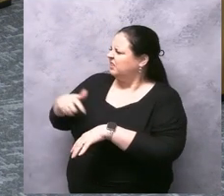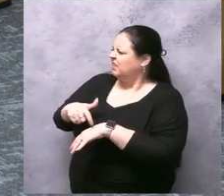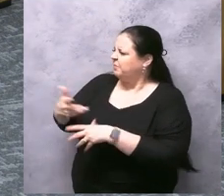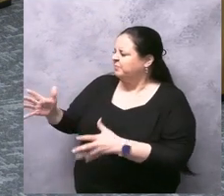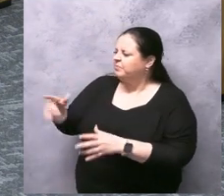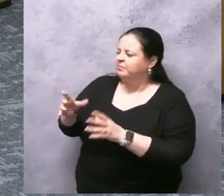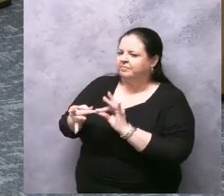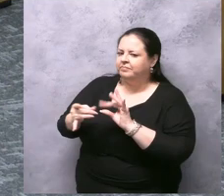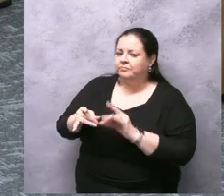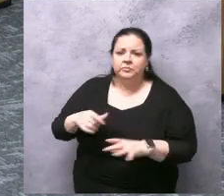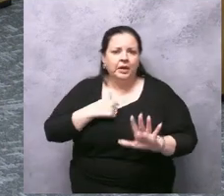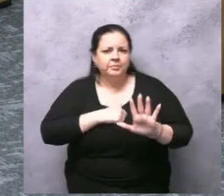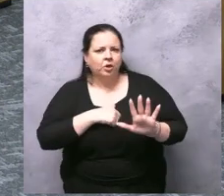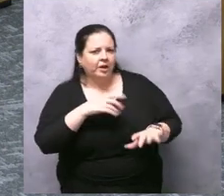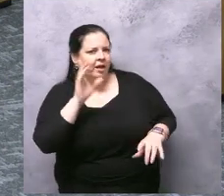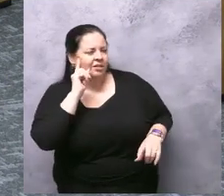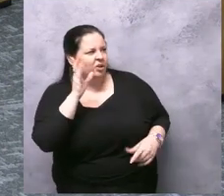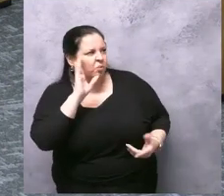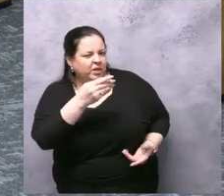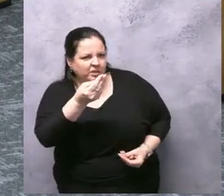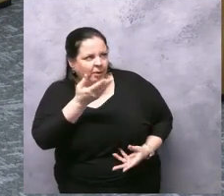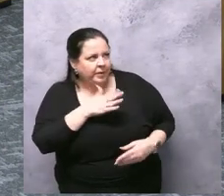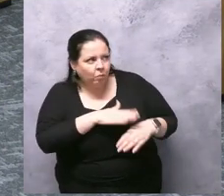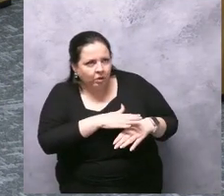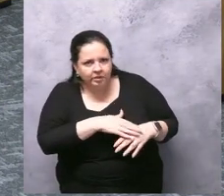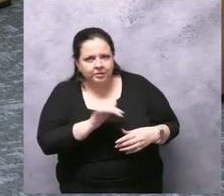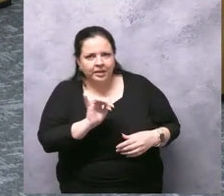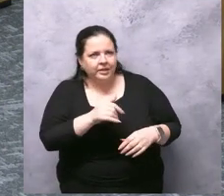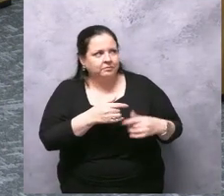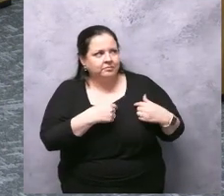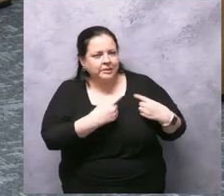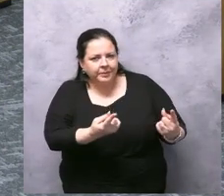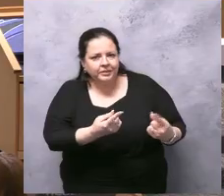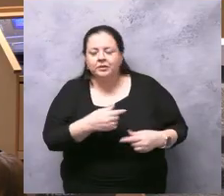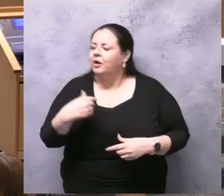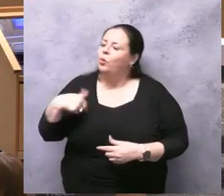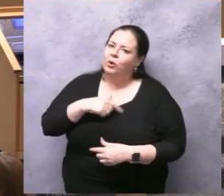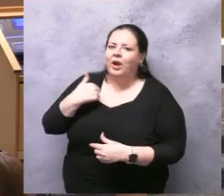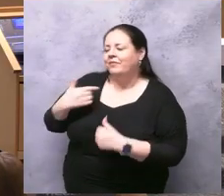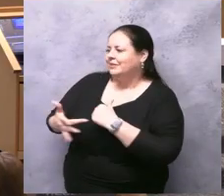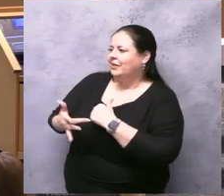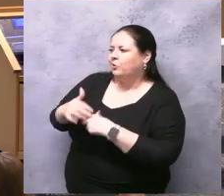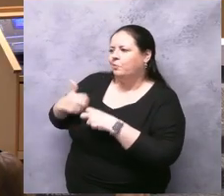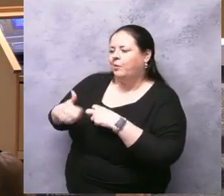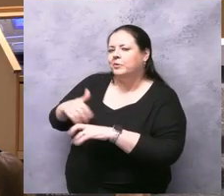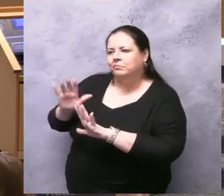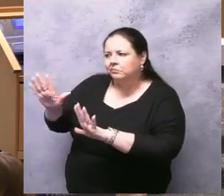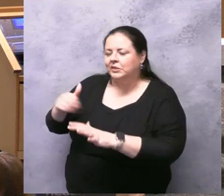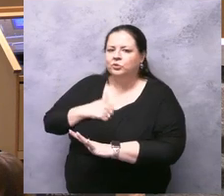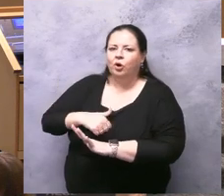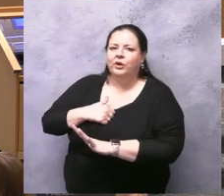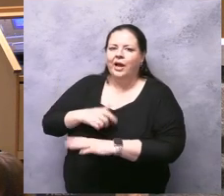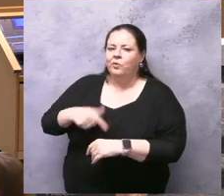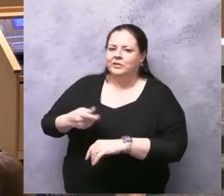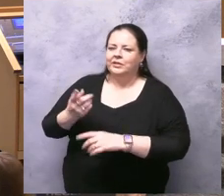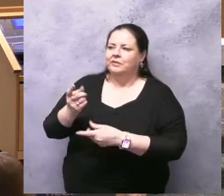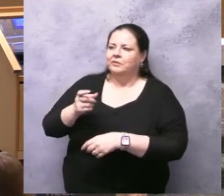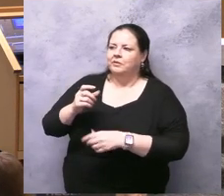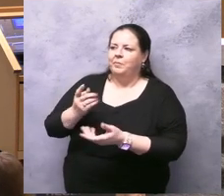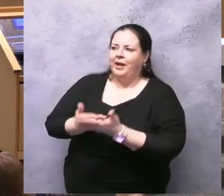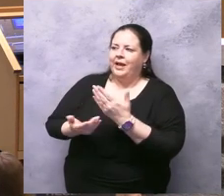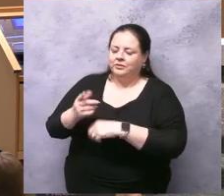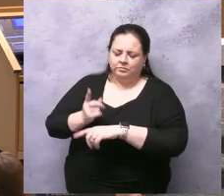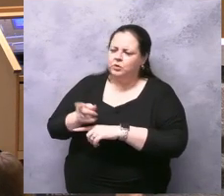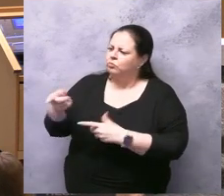you. I'm sorry. I thought you would give me a warning like it usually flashes. We were having technical difficulties. I was actually keeping manual time, but you got